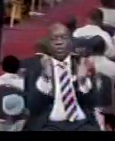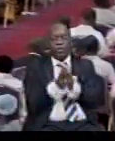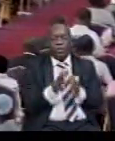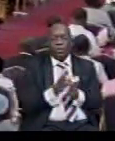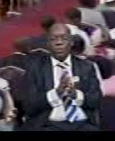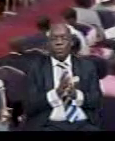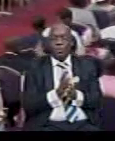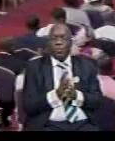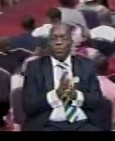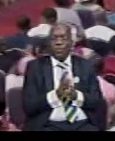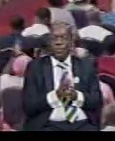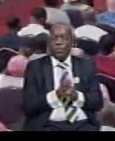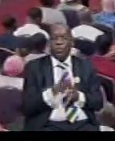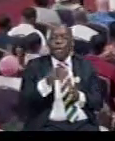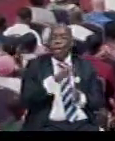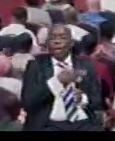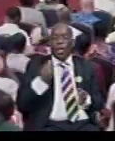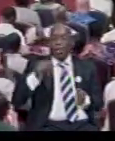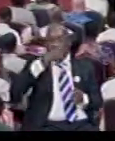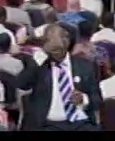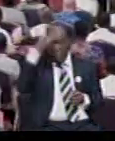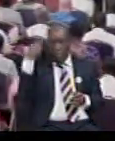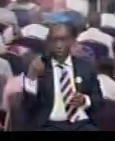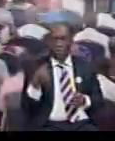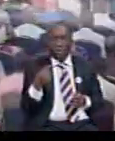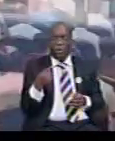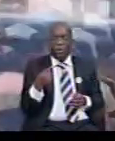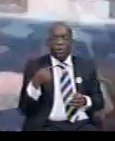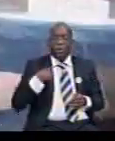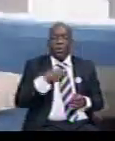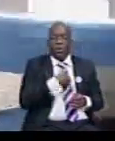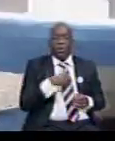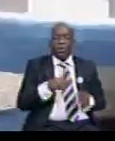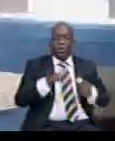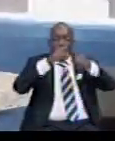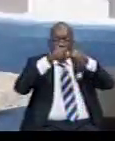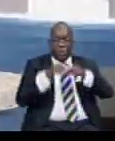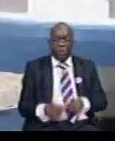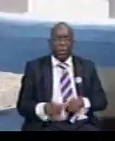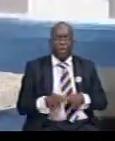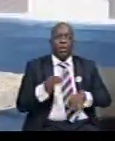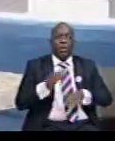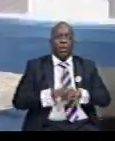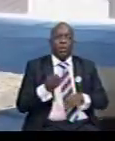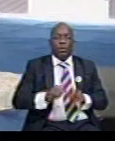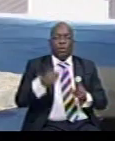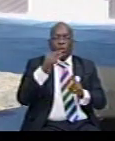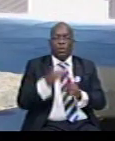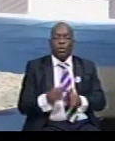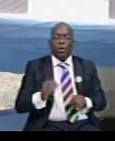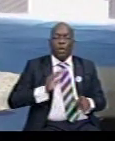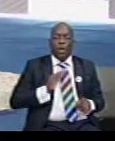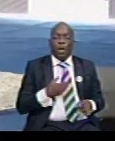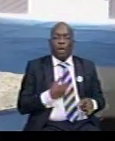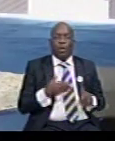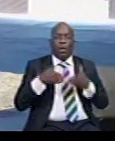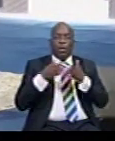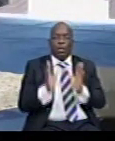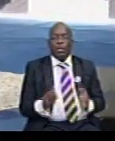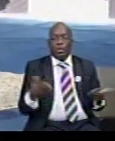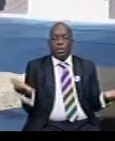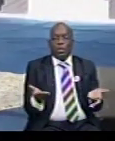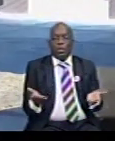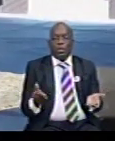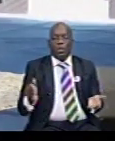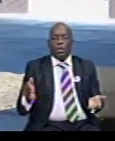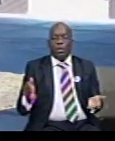And because we stage on the world, our leadership here,